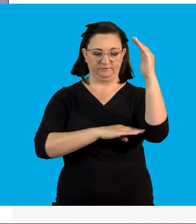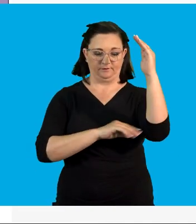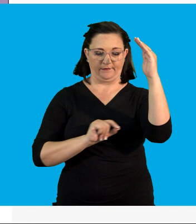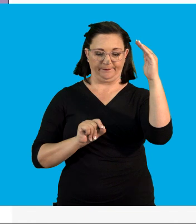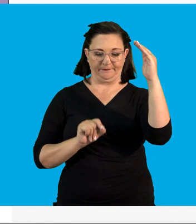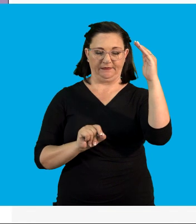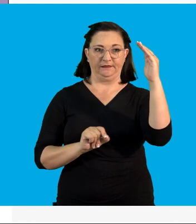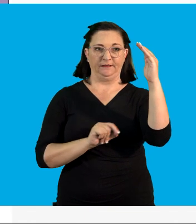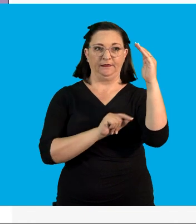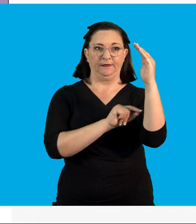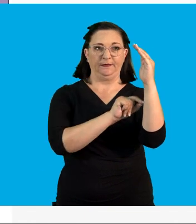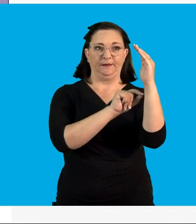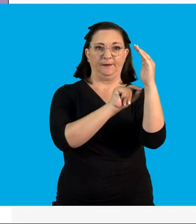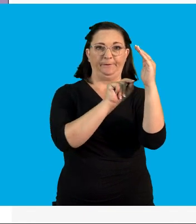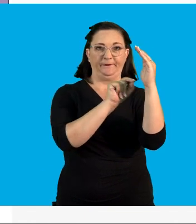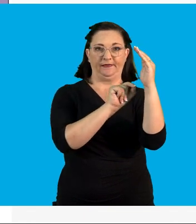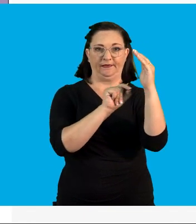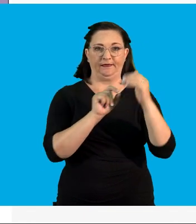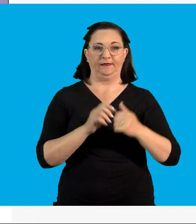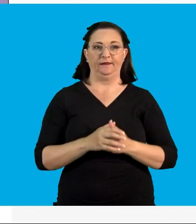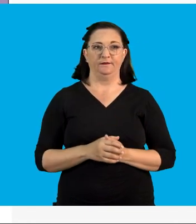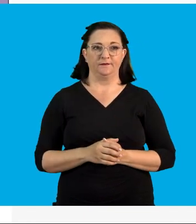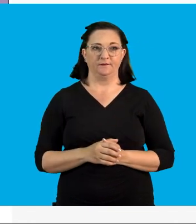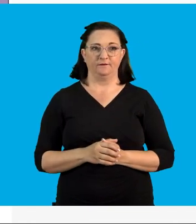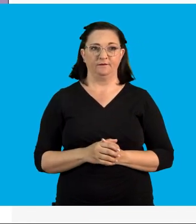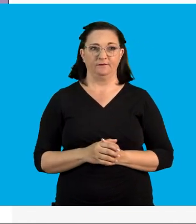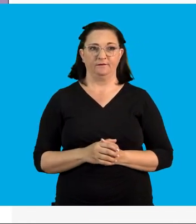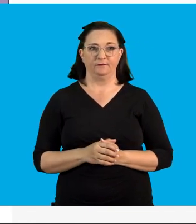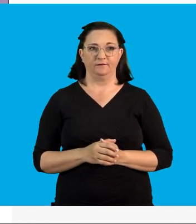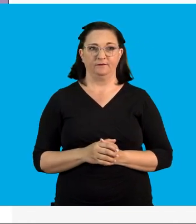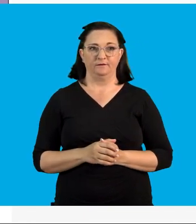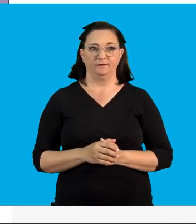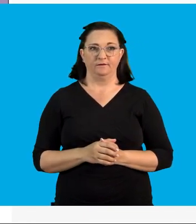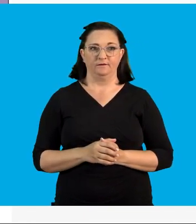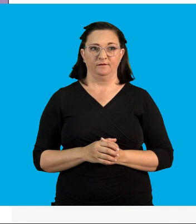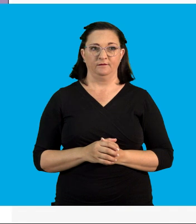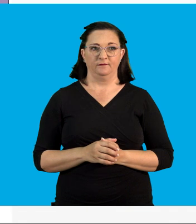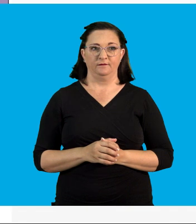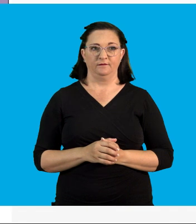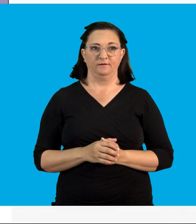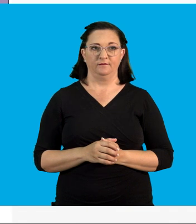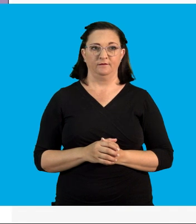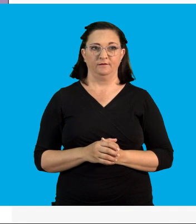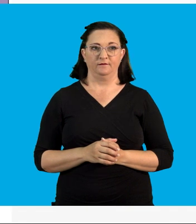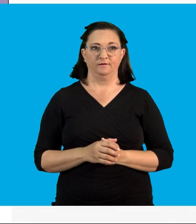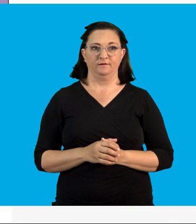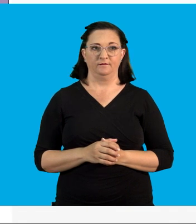pin there and a pin where the triangle ends, and it gives us